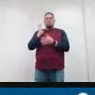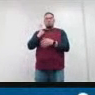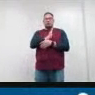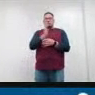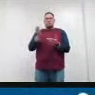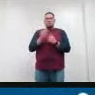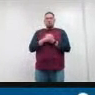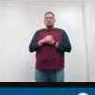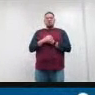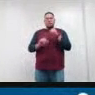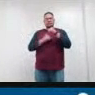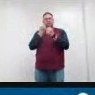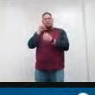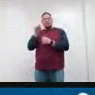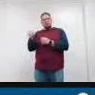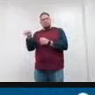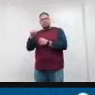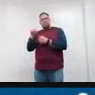children.